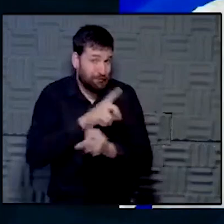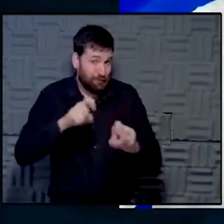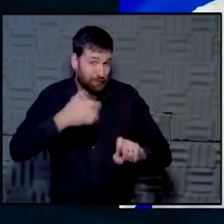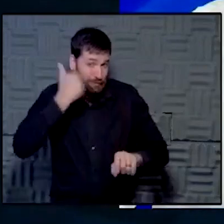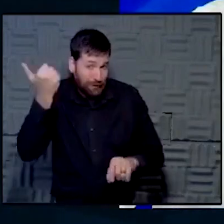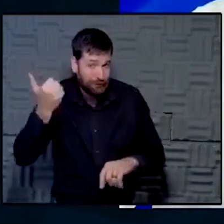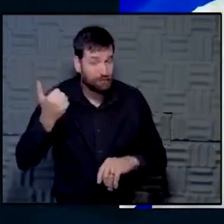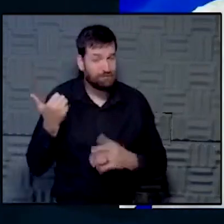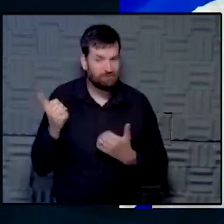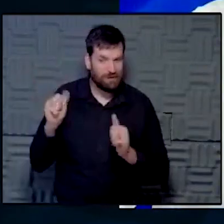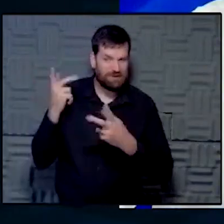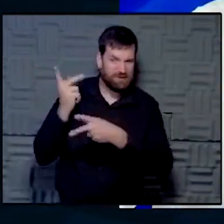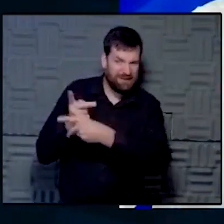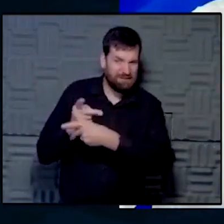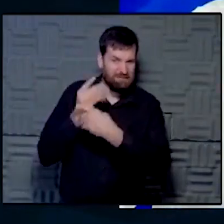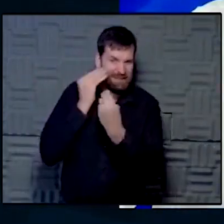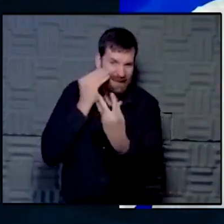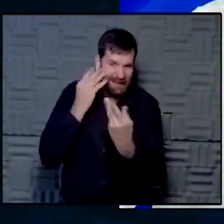the data,